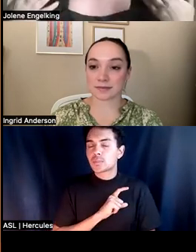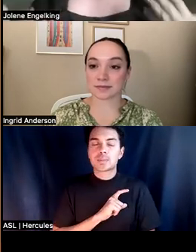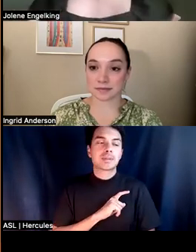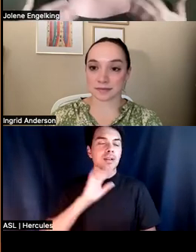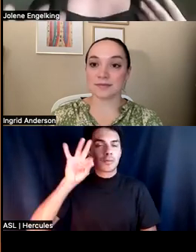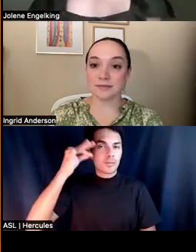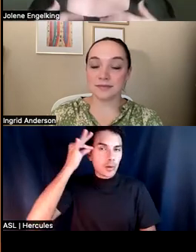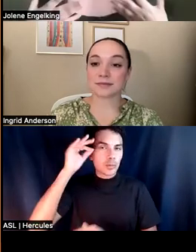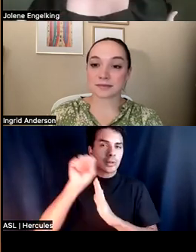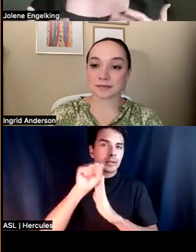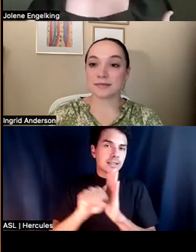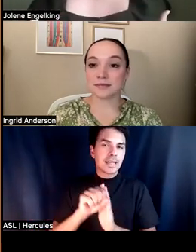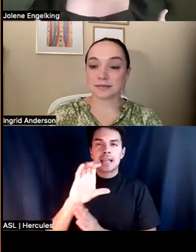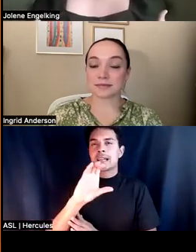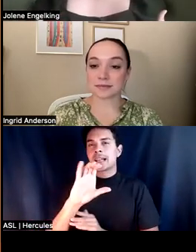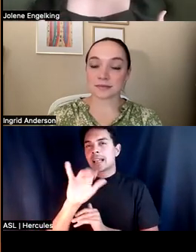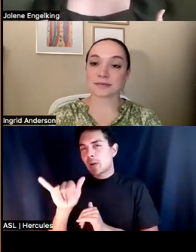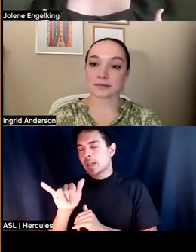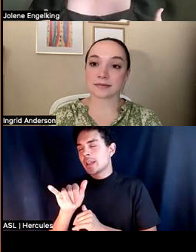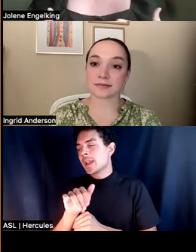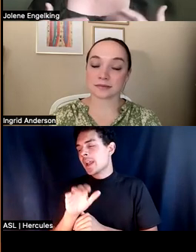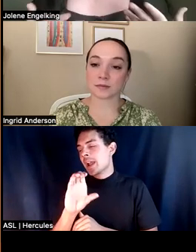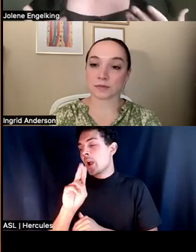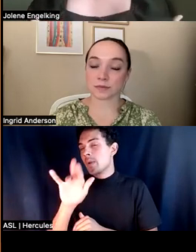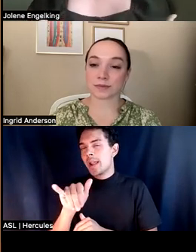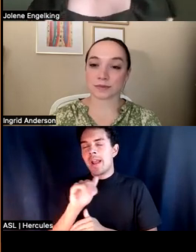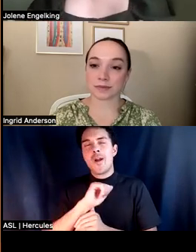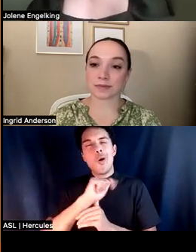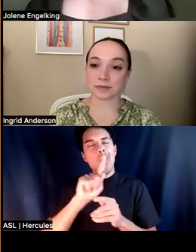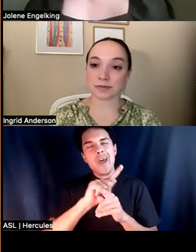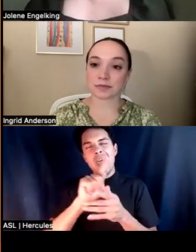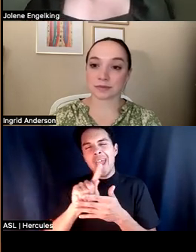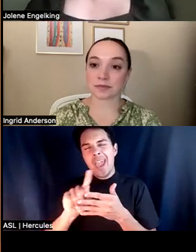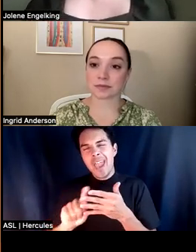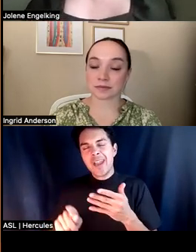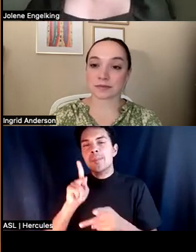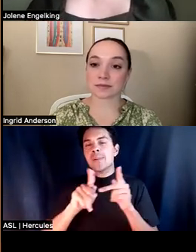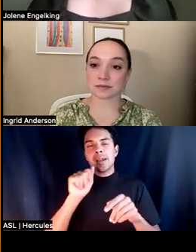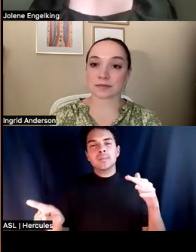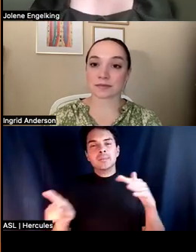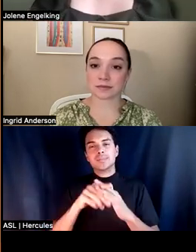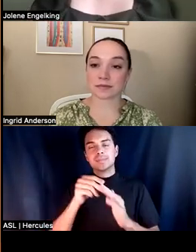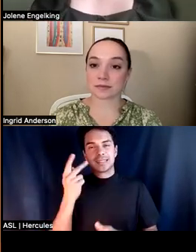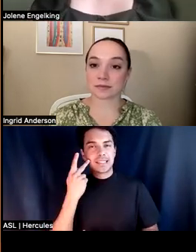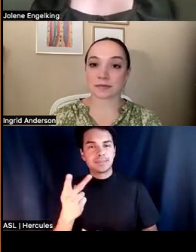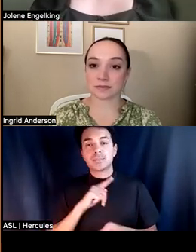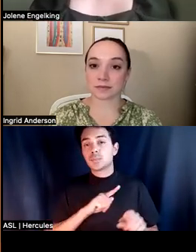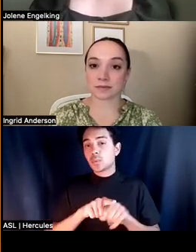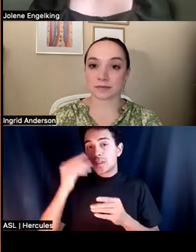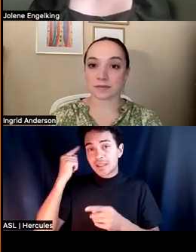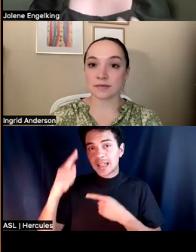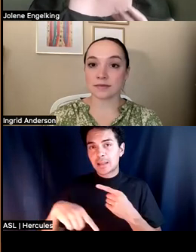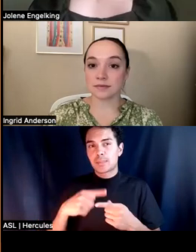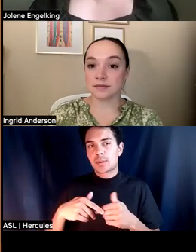federal, state, county, all of those sorts of things. These different ways that people can go to and seek. But also we're thinking about